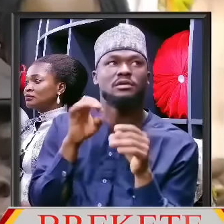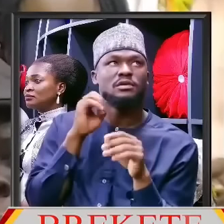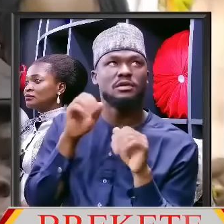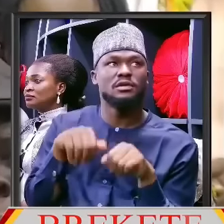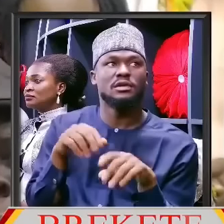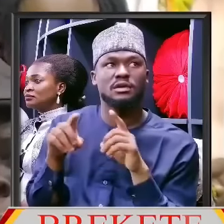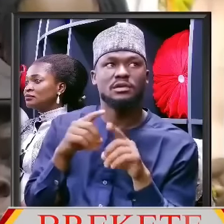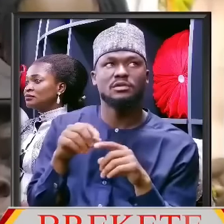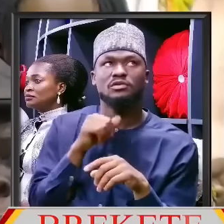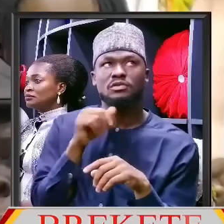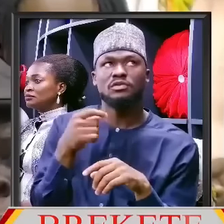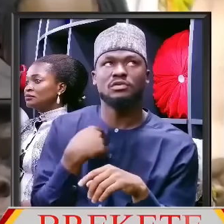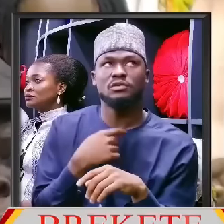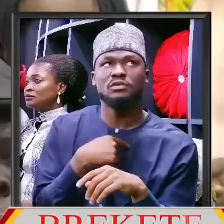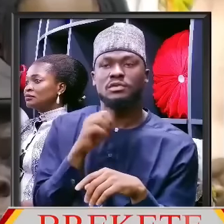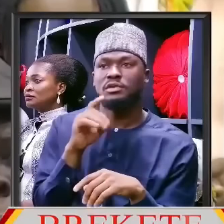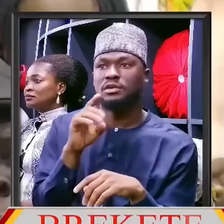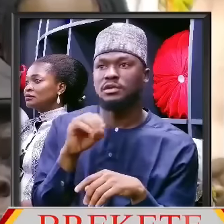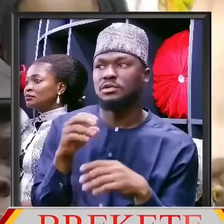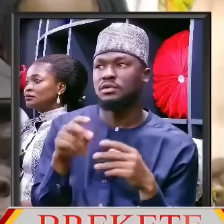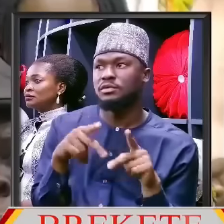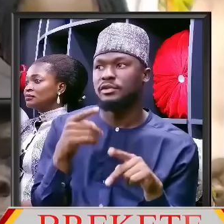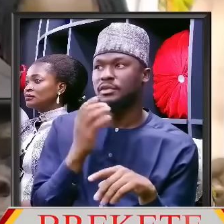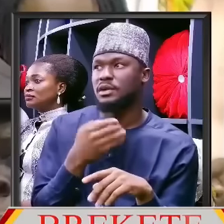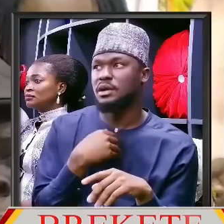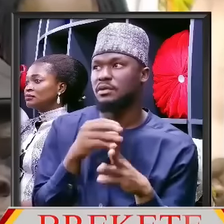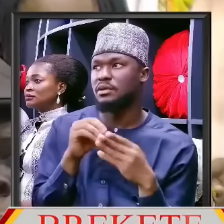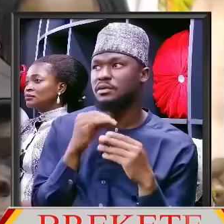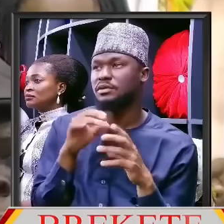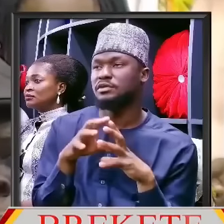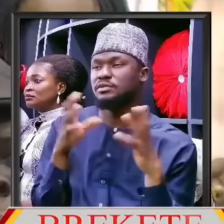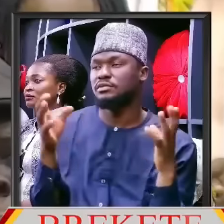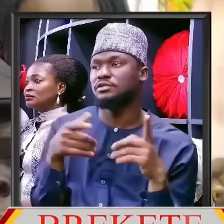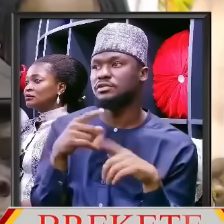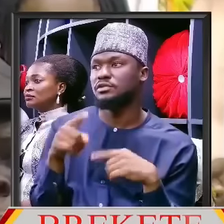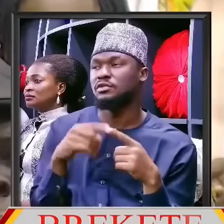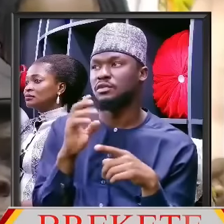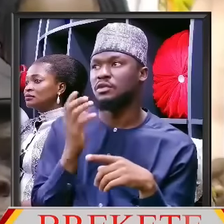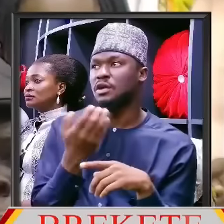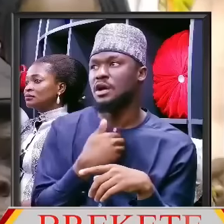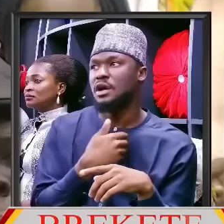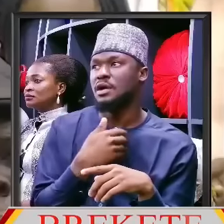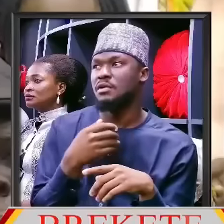no be we, Edo people, our rubbish too much. May we go house, go settle our